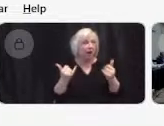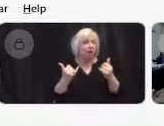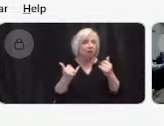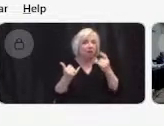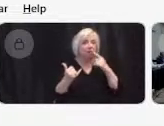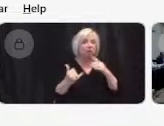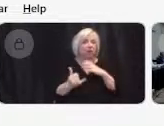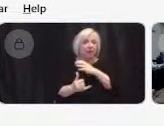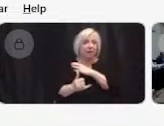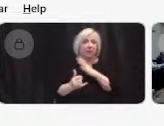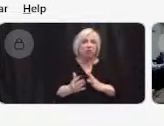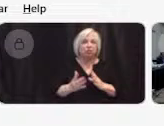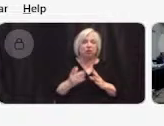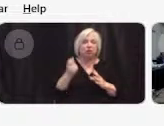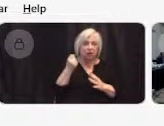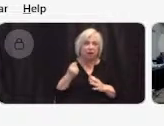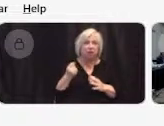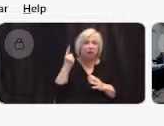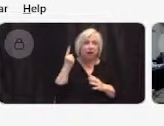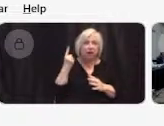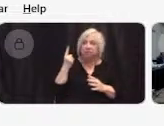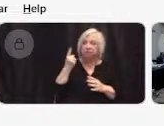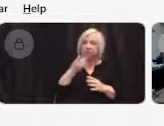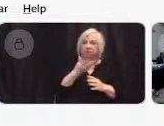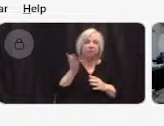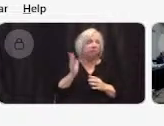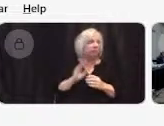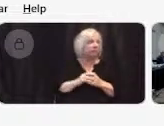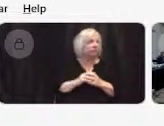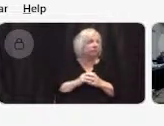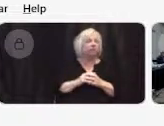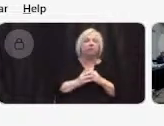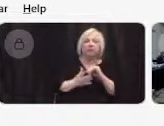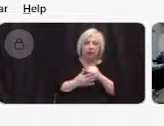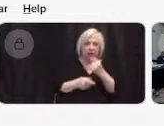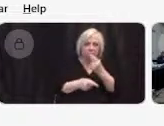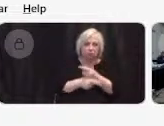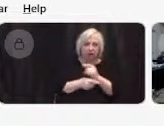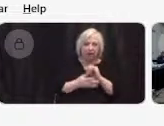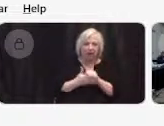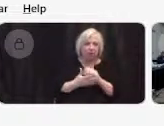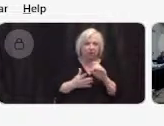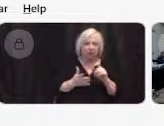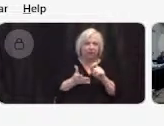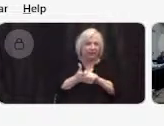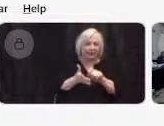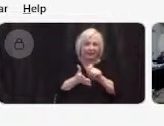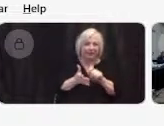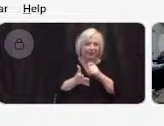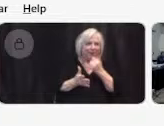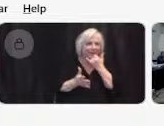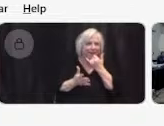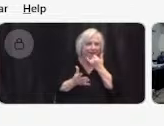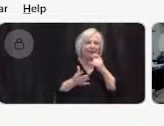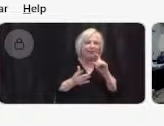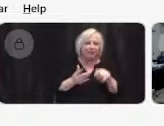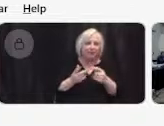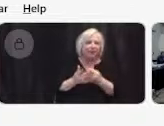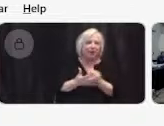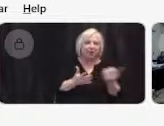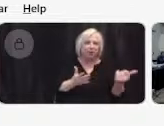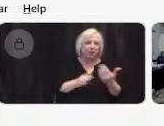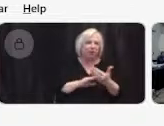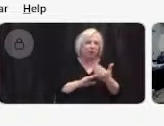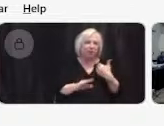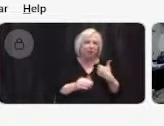the commission's clarification. That is correct. That was a clerical issue. It should have been removed prior to